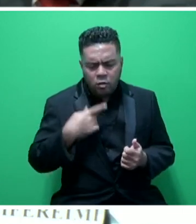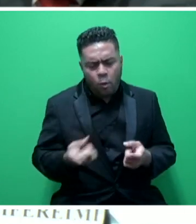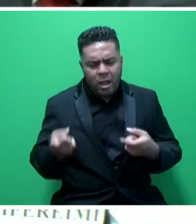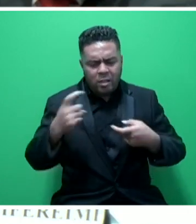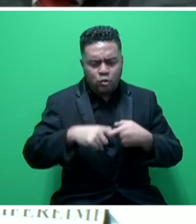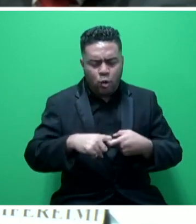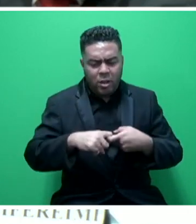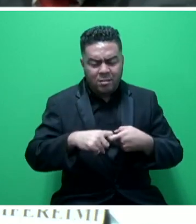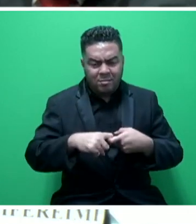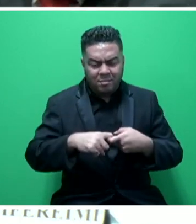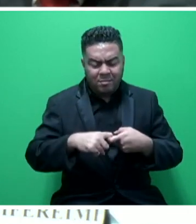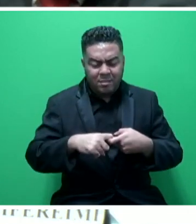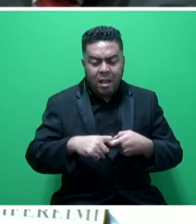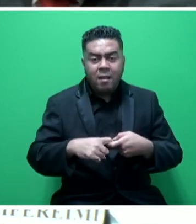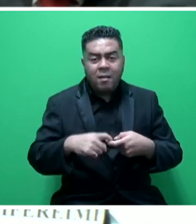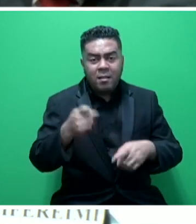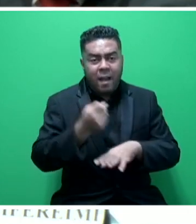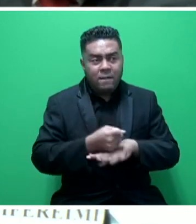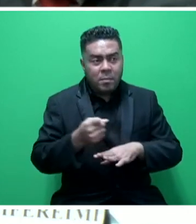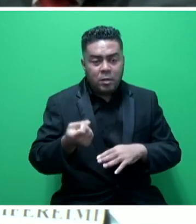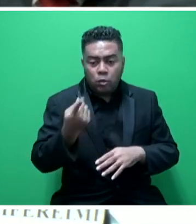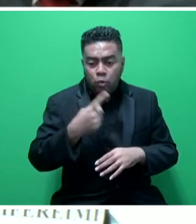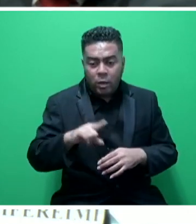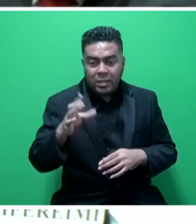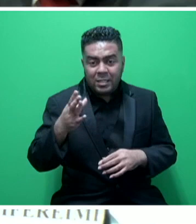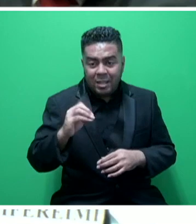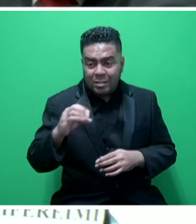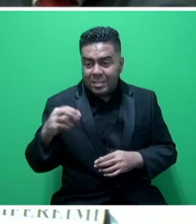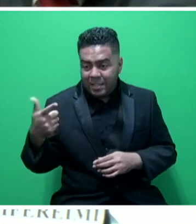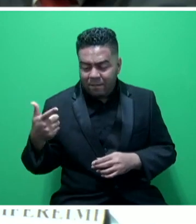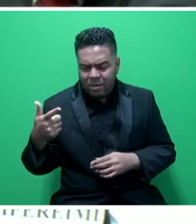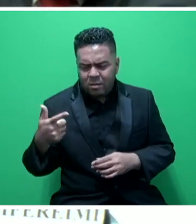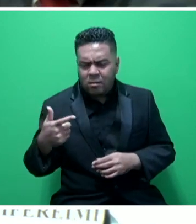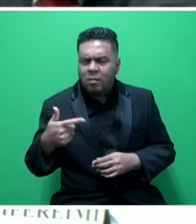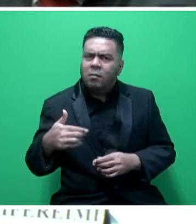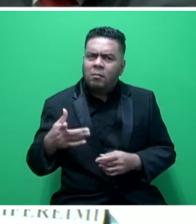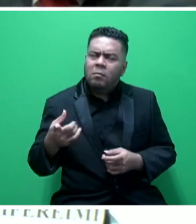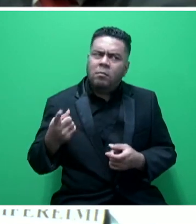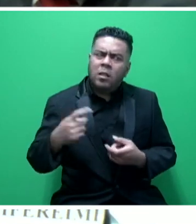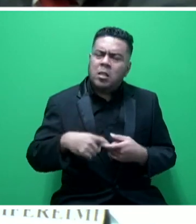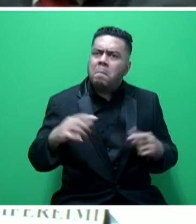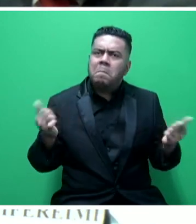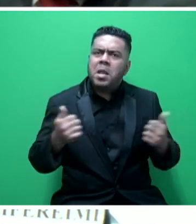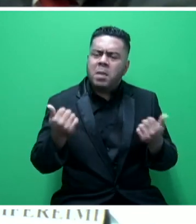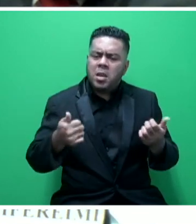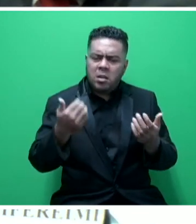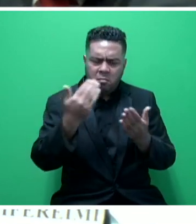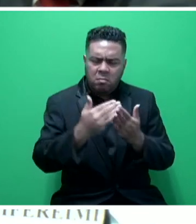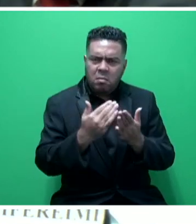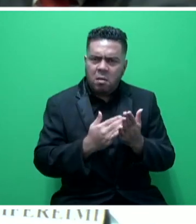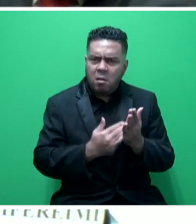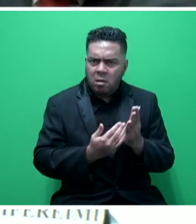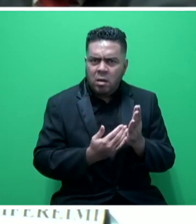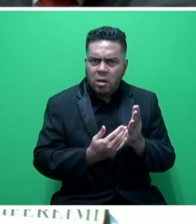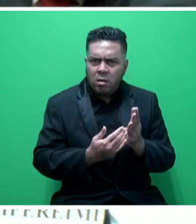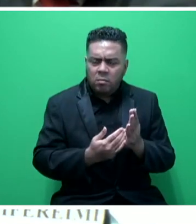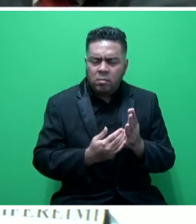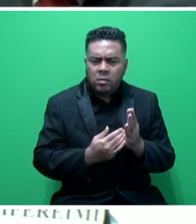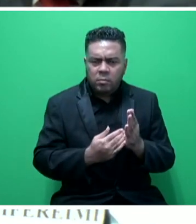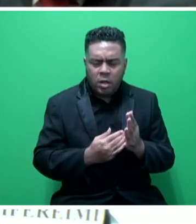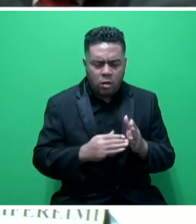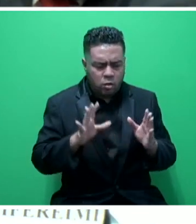in 2007, particularly in the Northern Division. There are so many reasons behind the urban drift, Mr. Speaker,